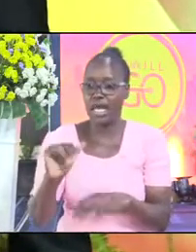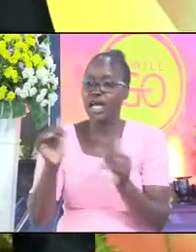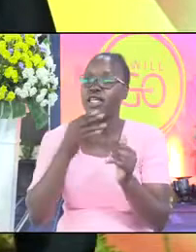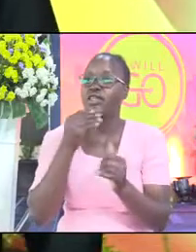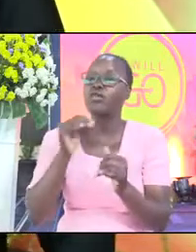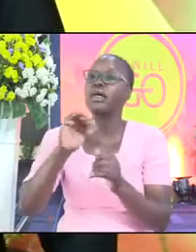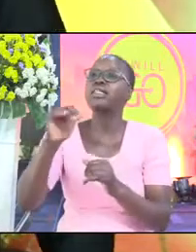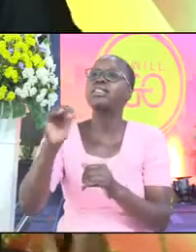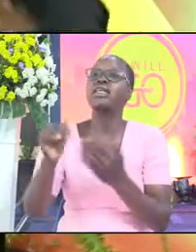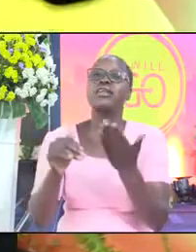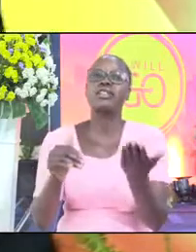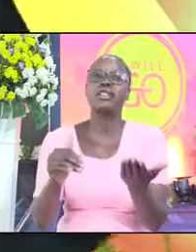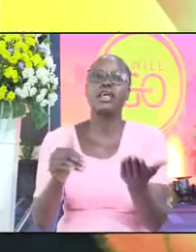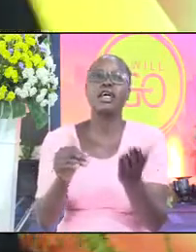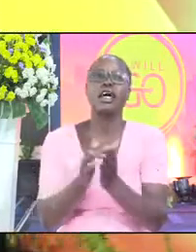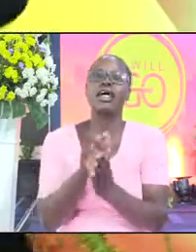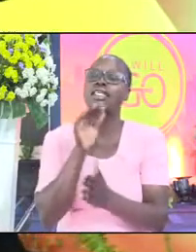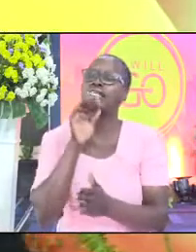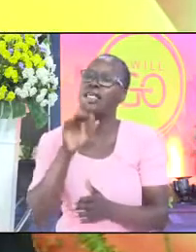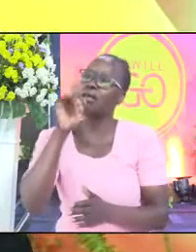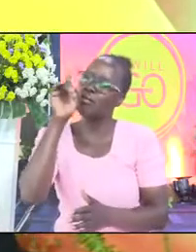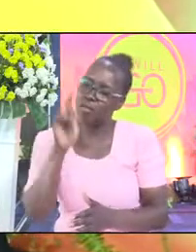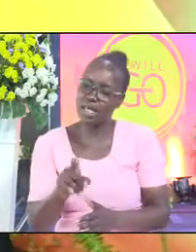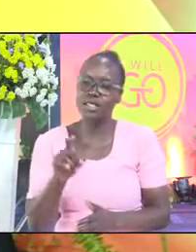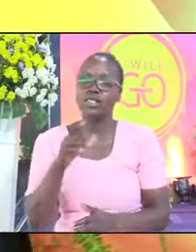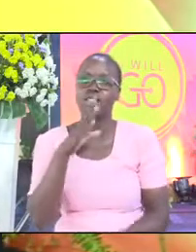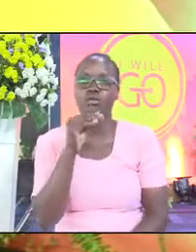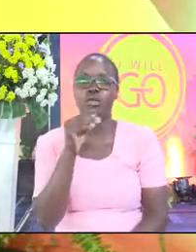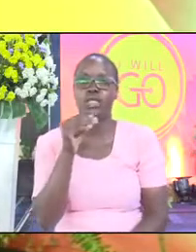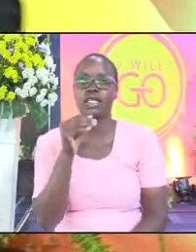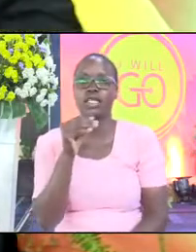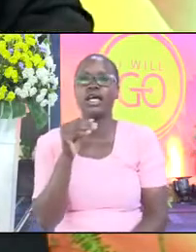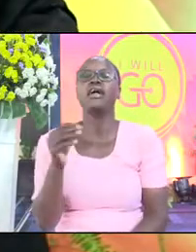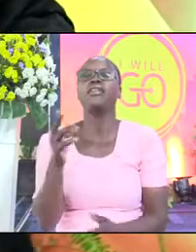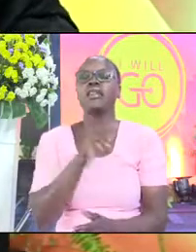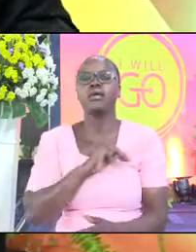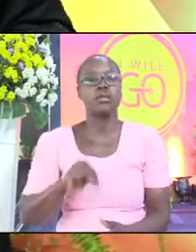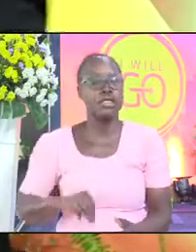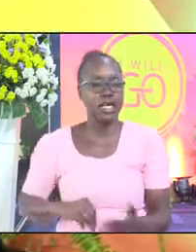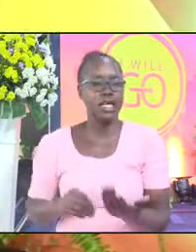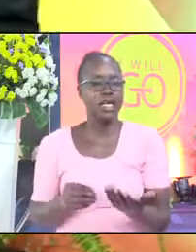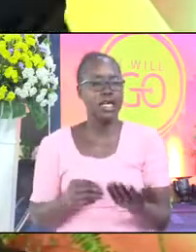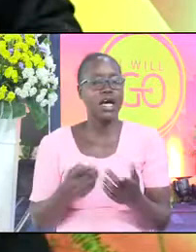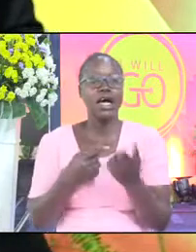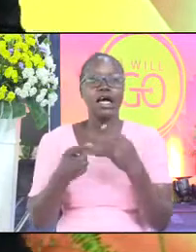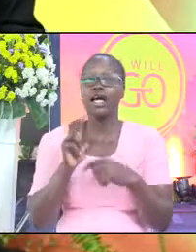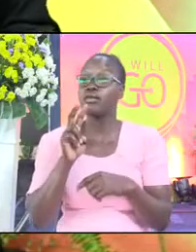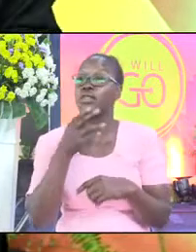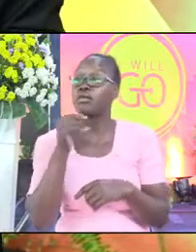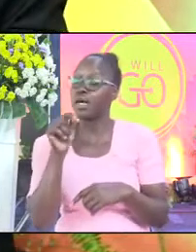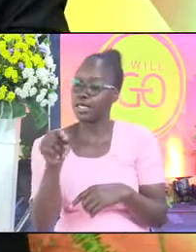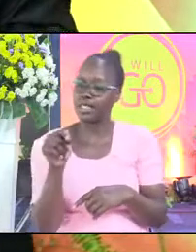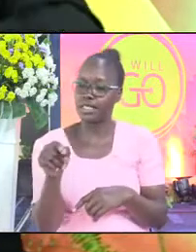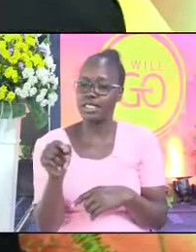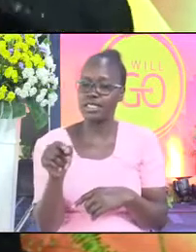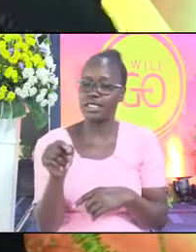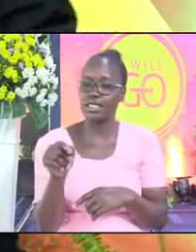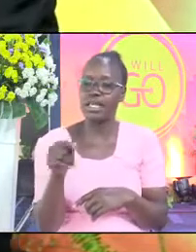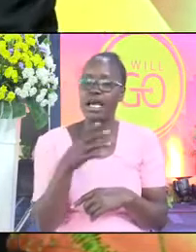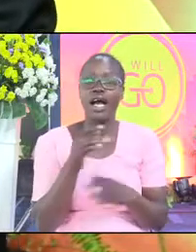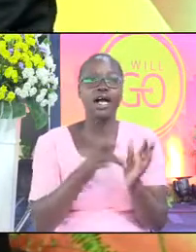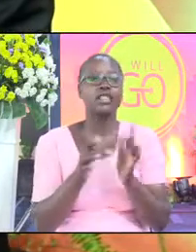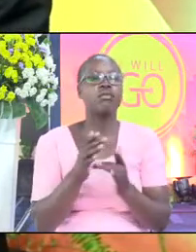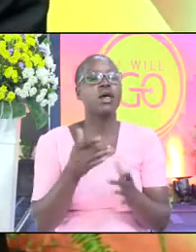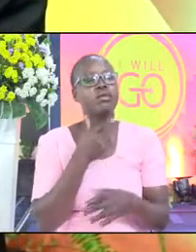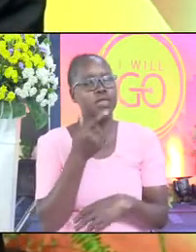town, and he must be the Messiah. Come see this man." And